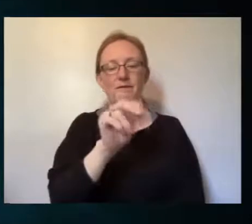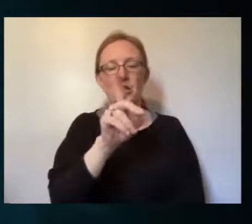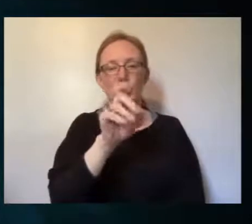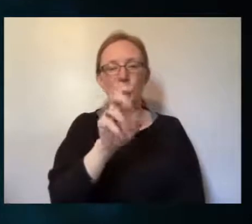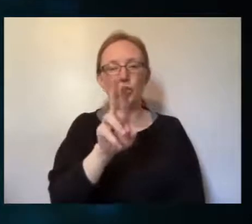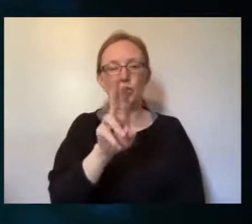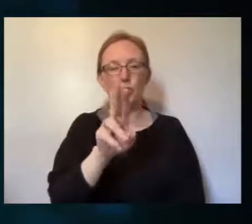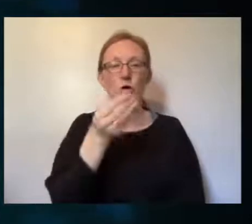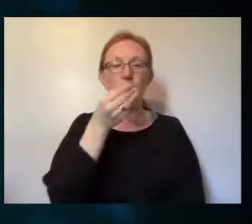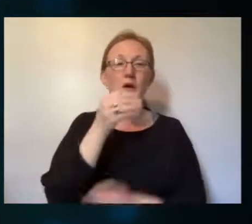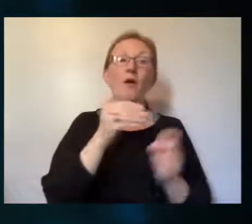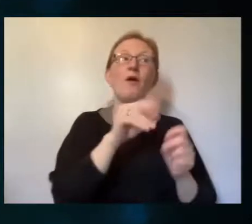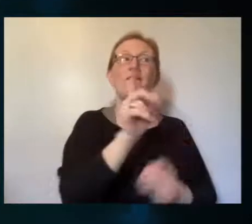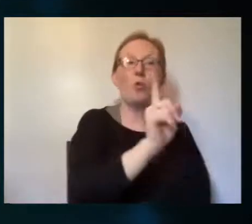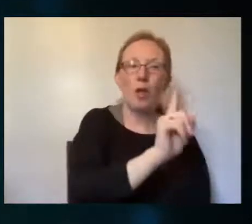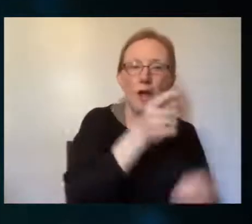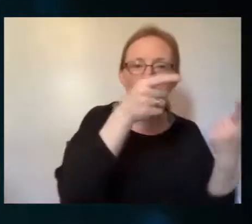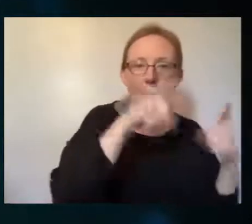and drinks,